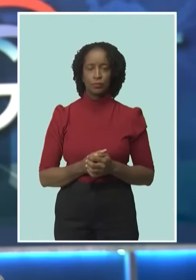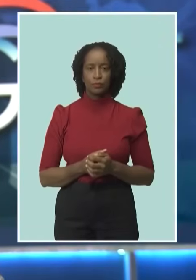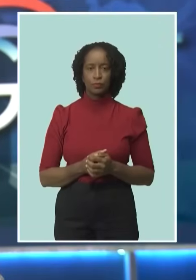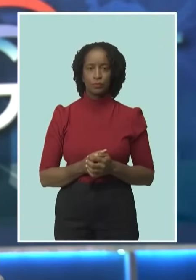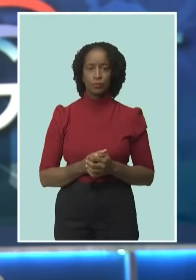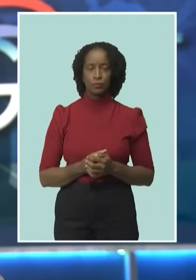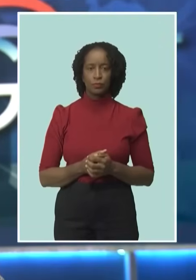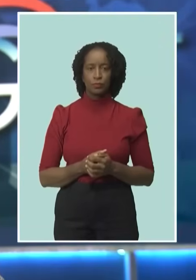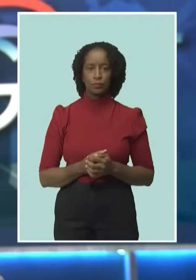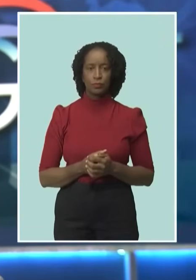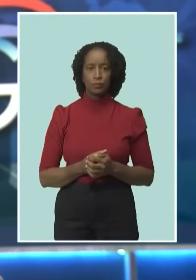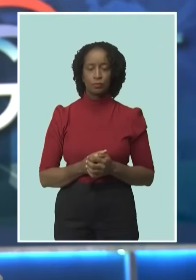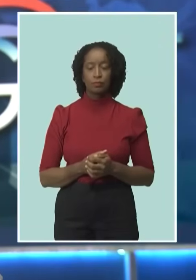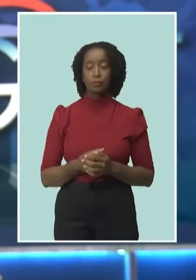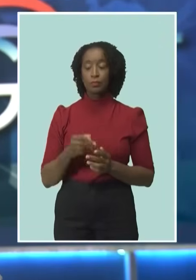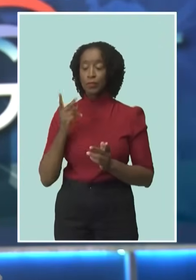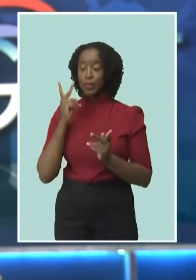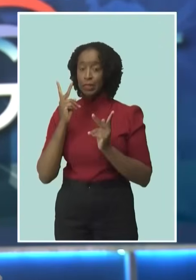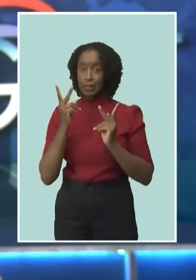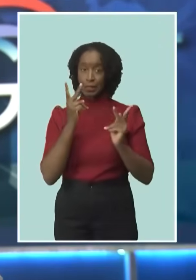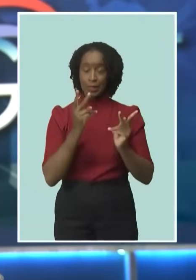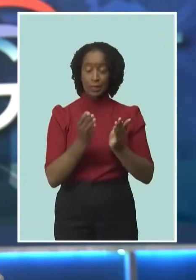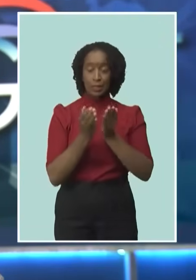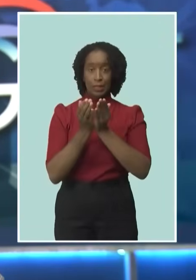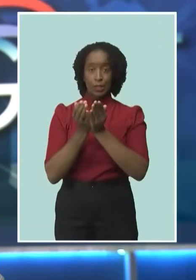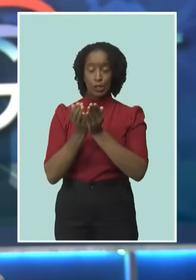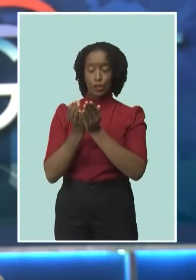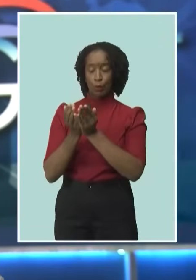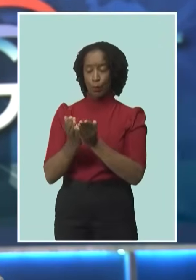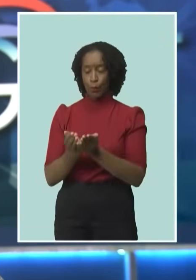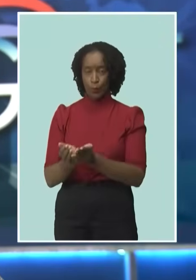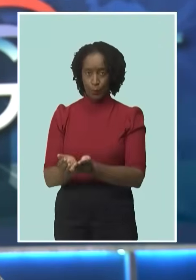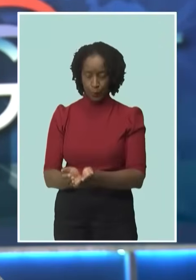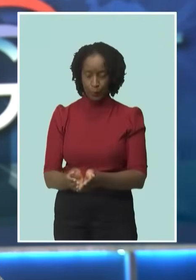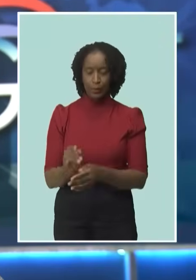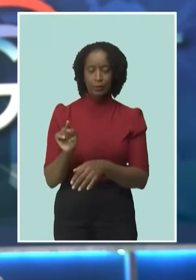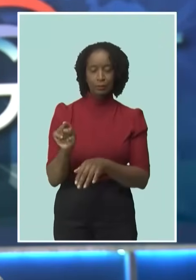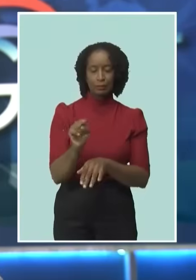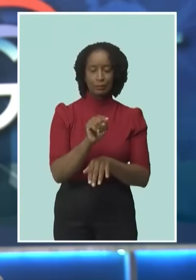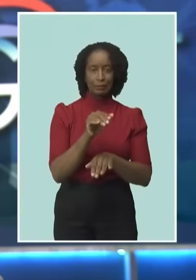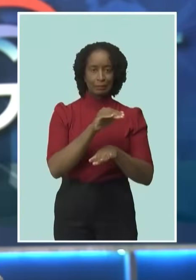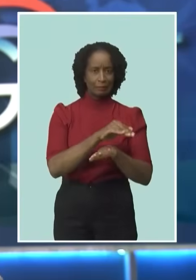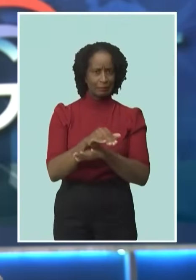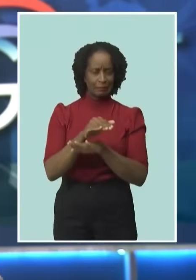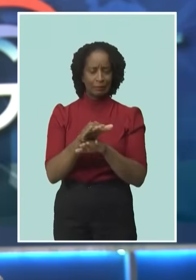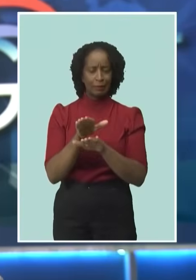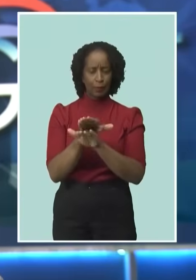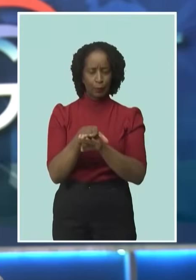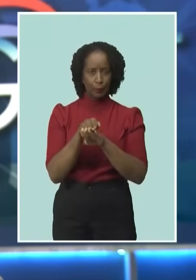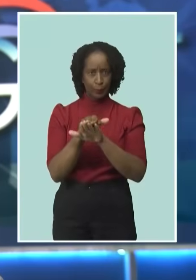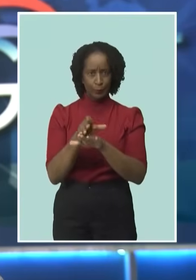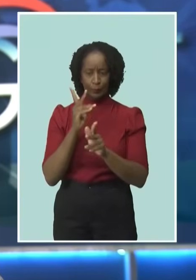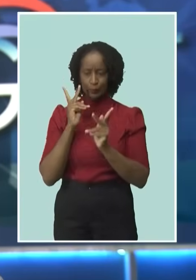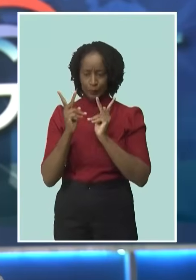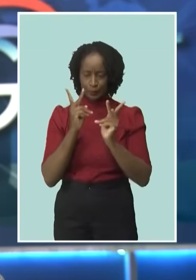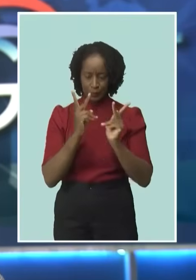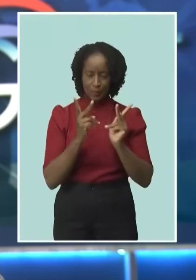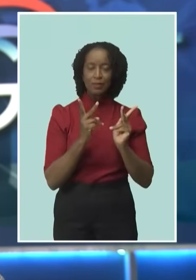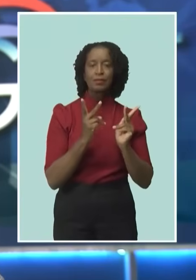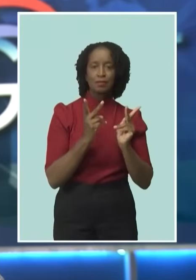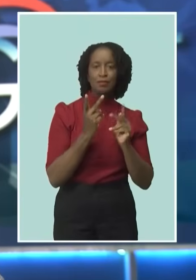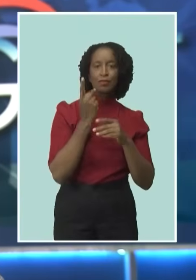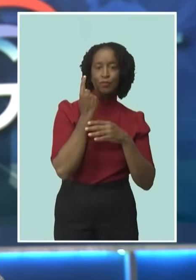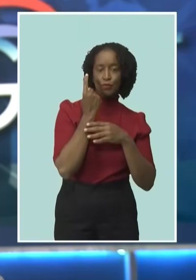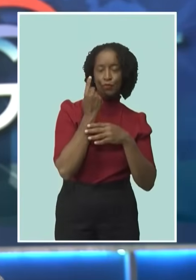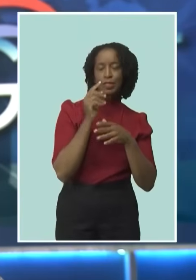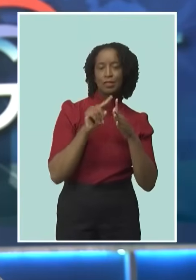Observing the shipwrecks and spotting the turtles at night. That's part of the unique concept behind the newest coastal night cruises